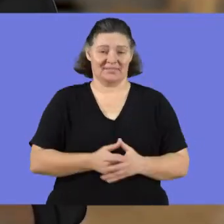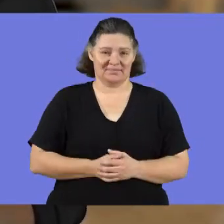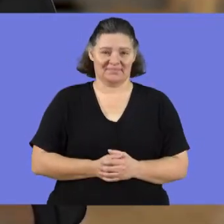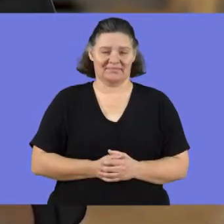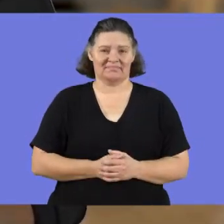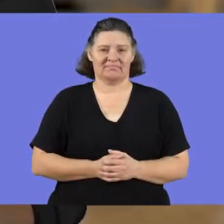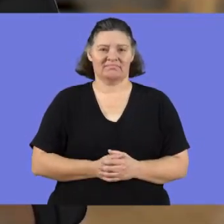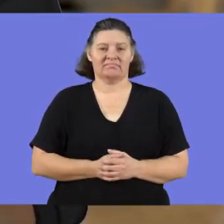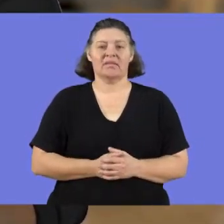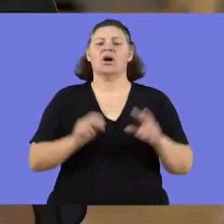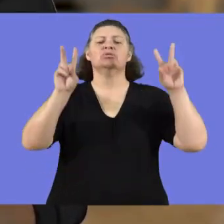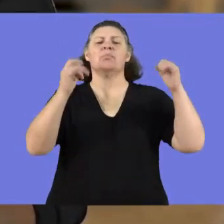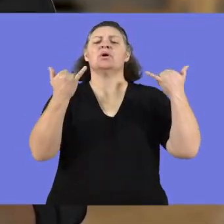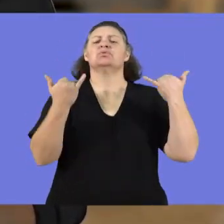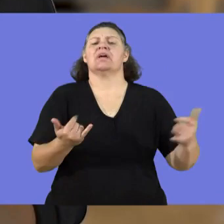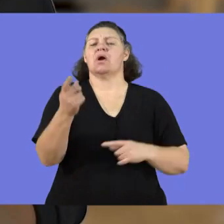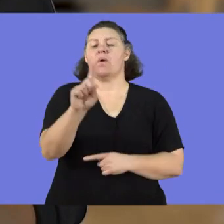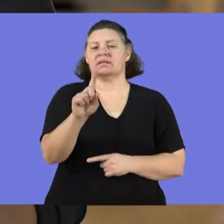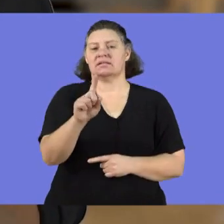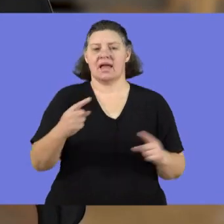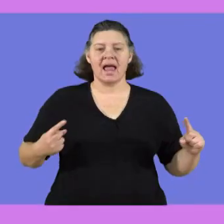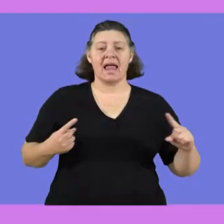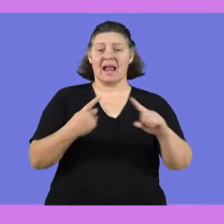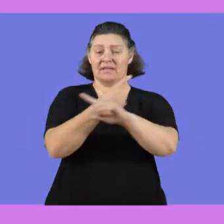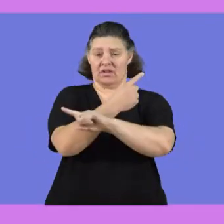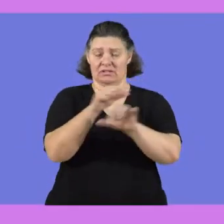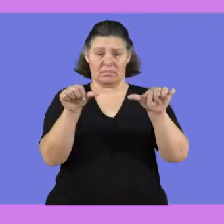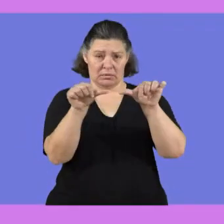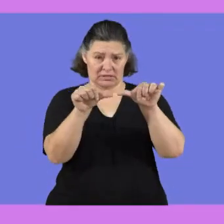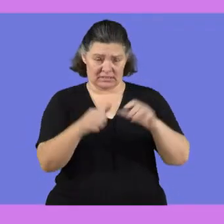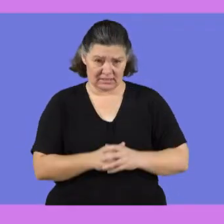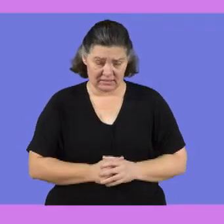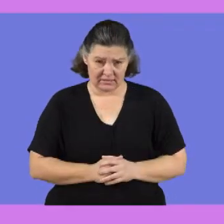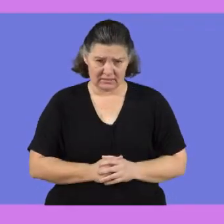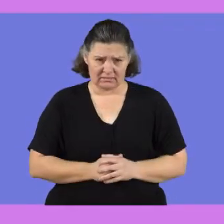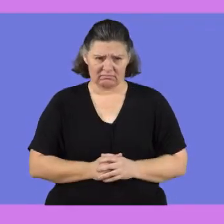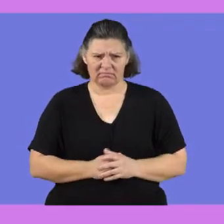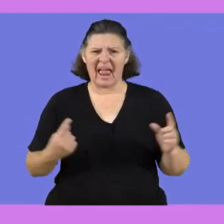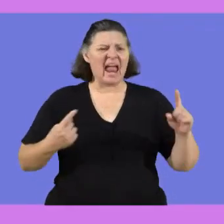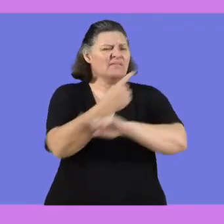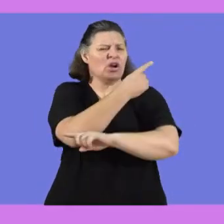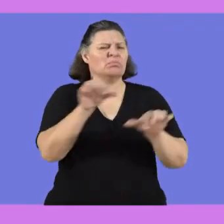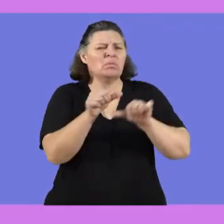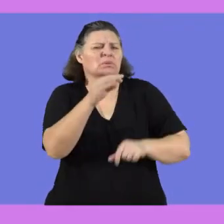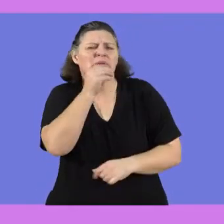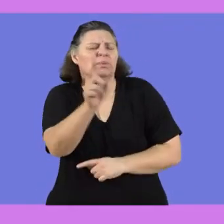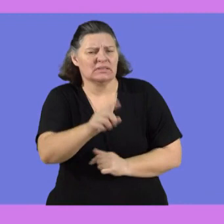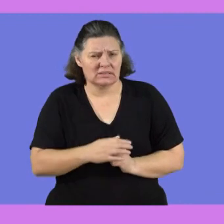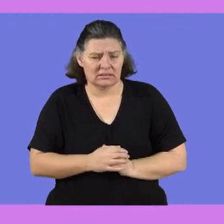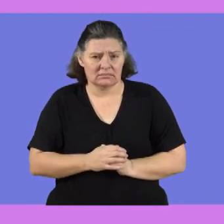learners. Our topic for today is inverse proportions. What is inverse